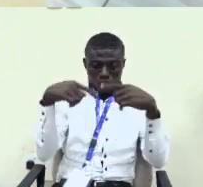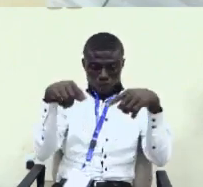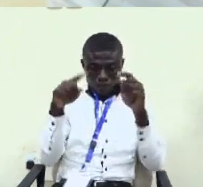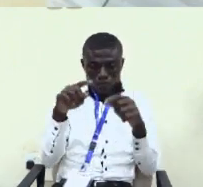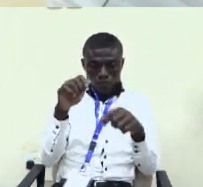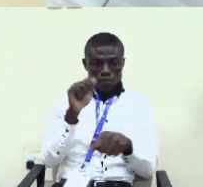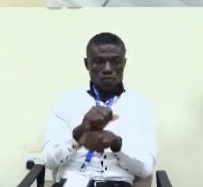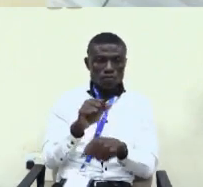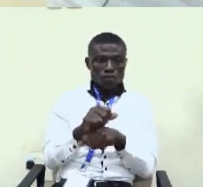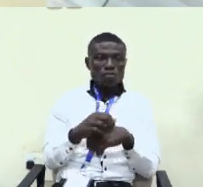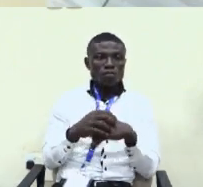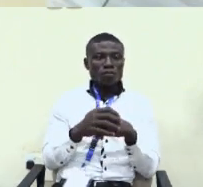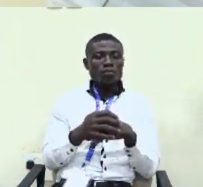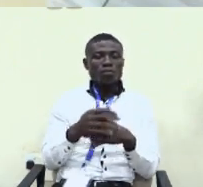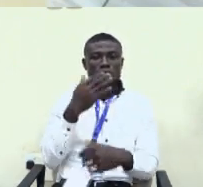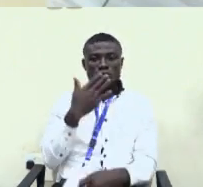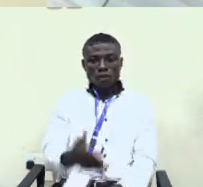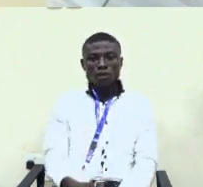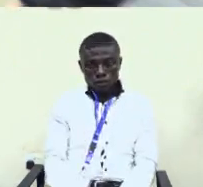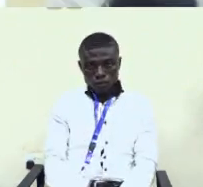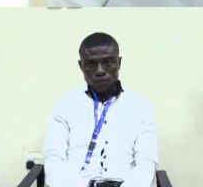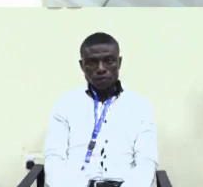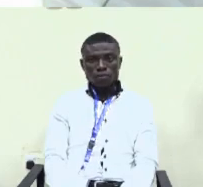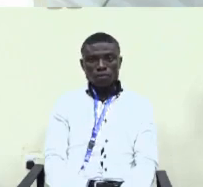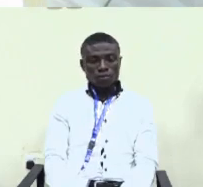successfully implemented. Thank you.